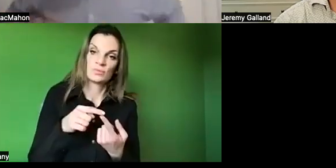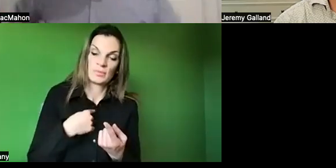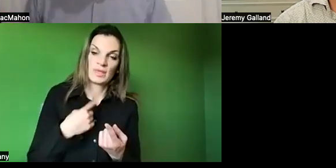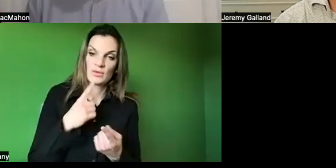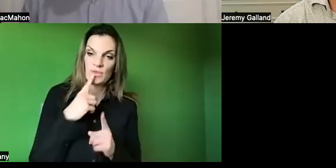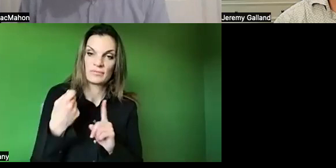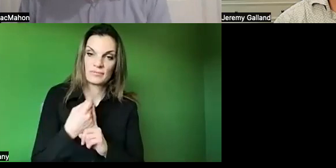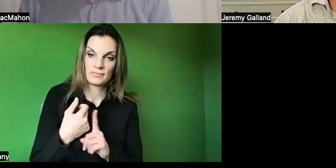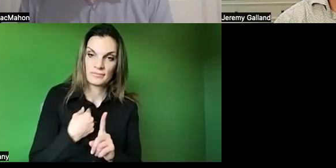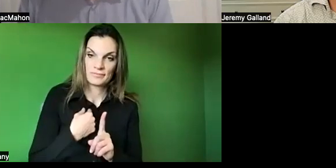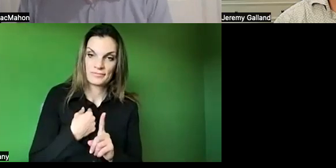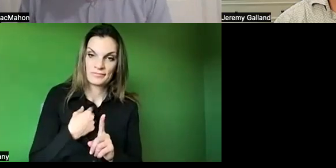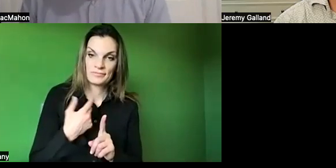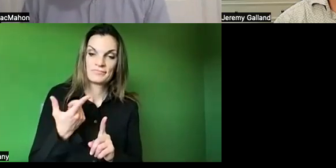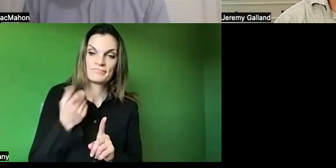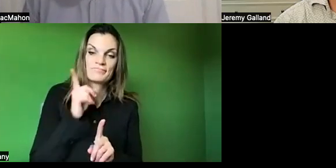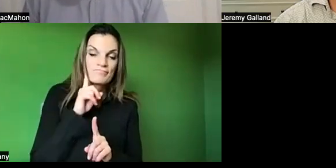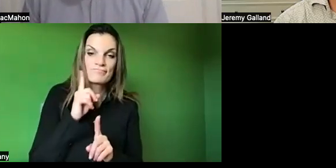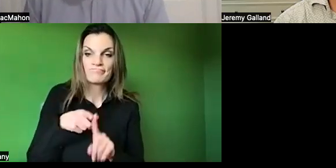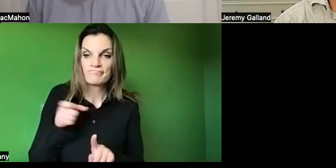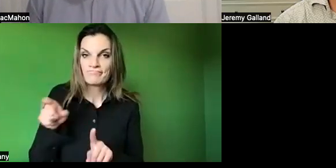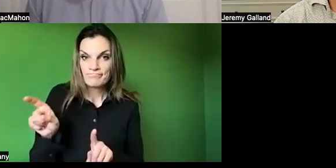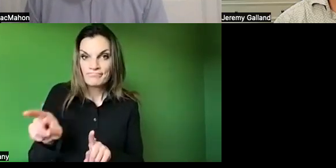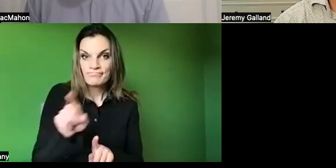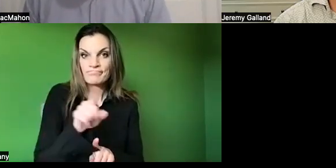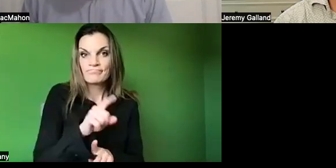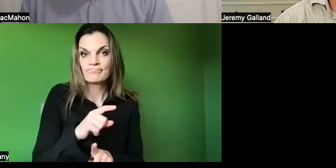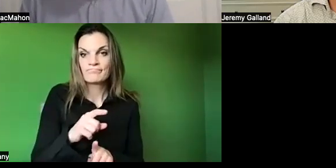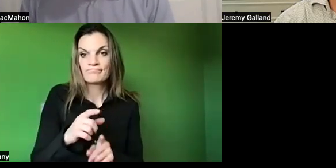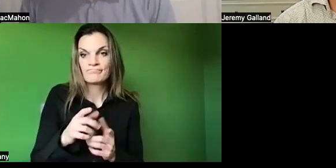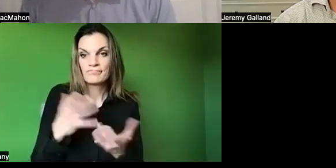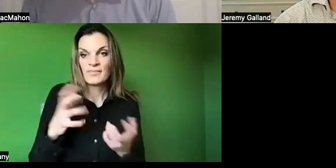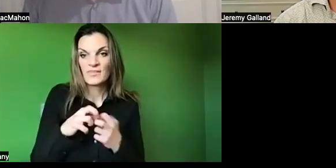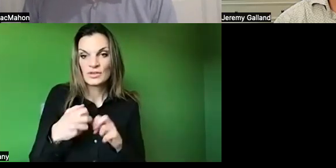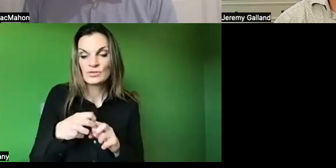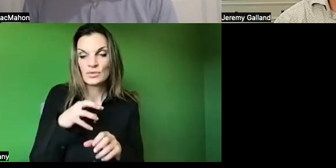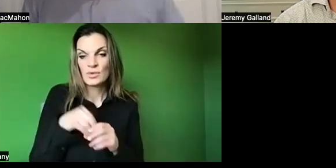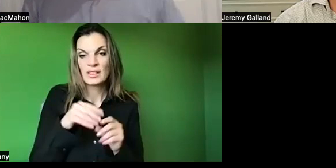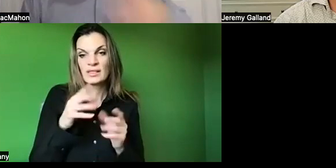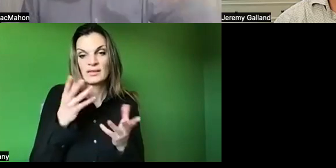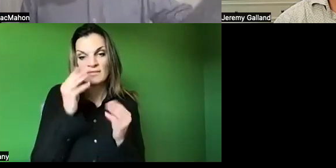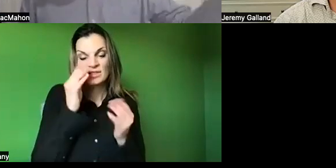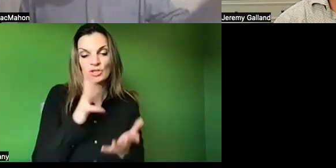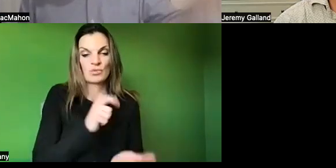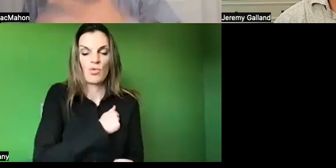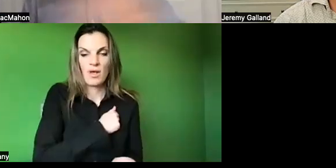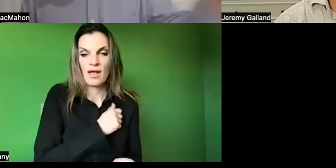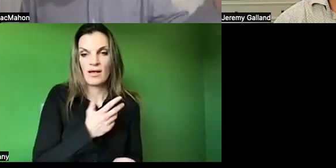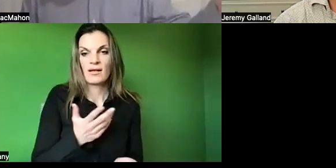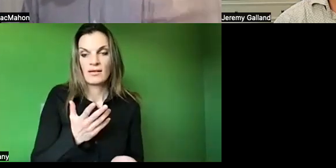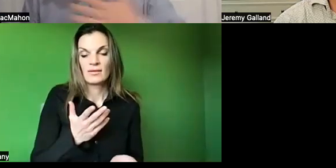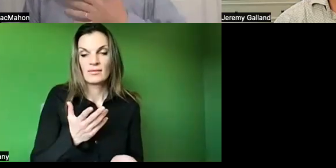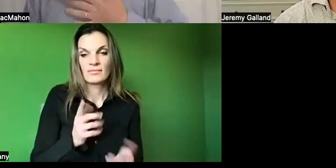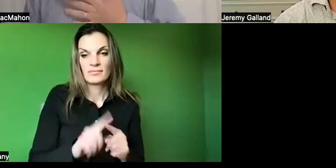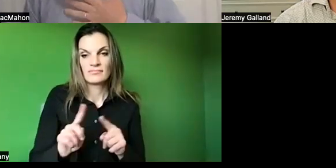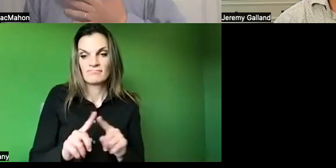me. I hear anecdotally that there are issues with teacher morale across the